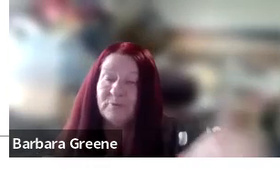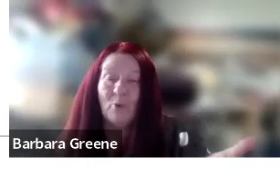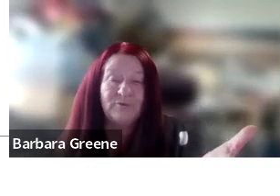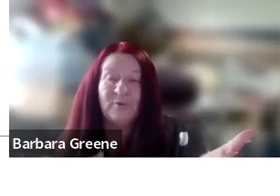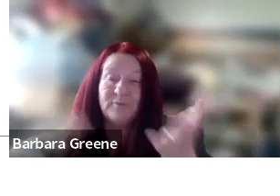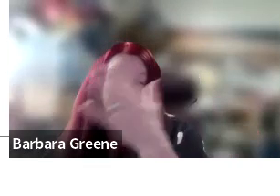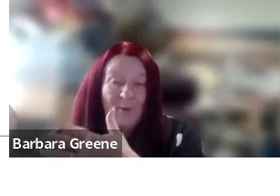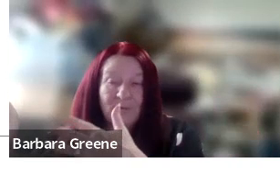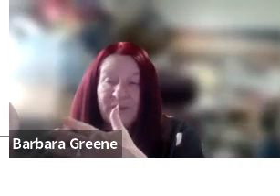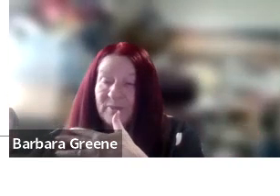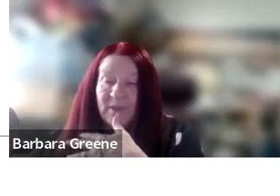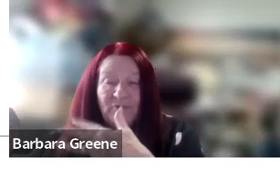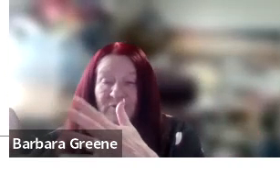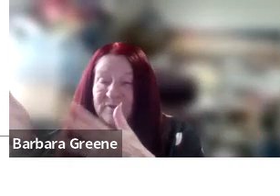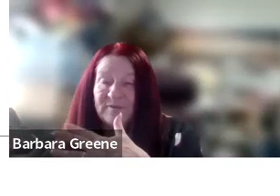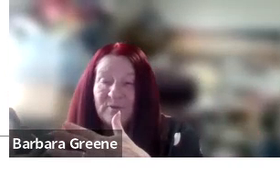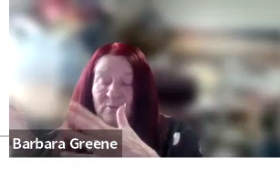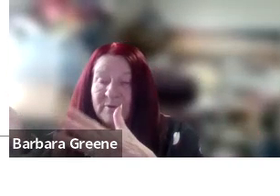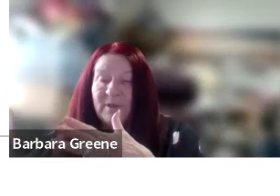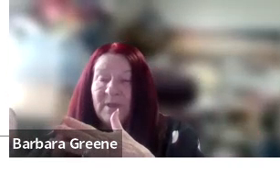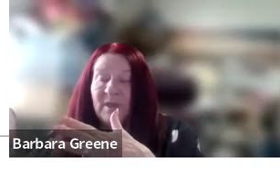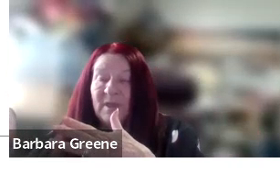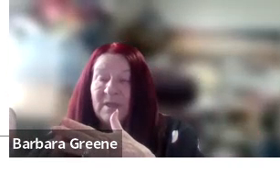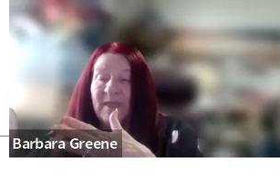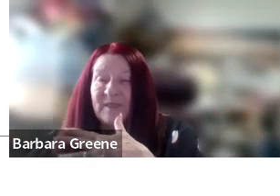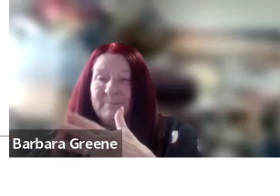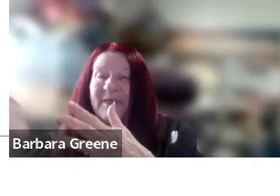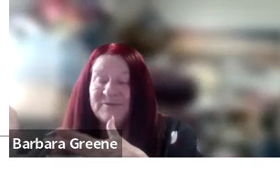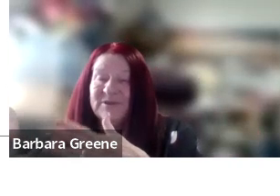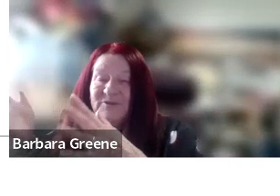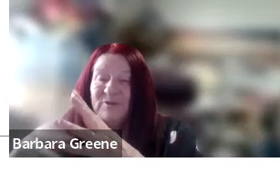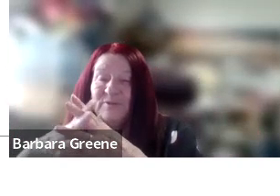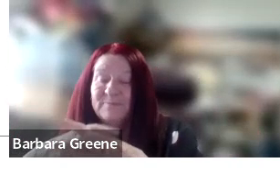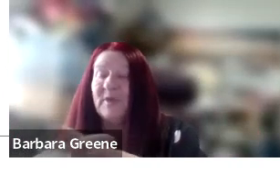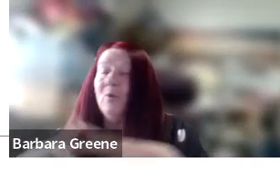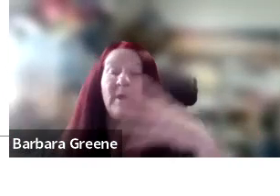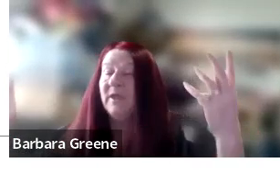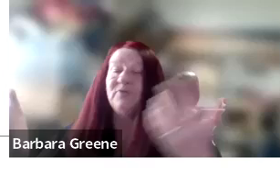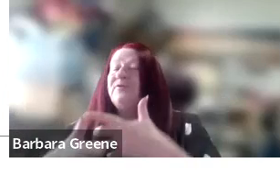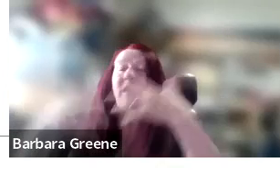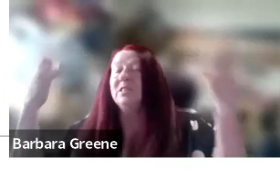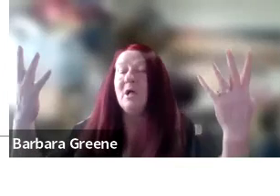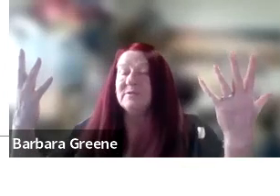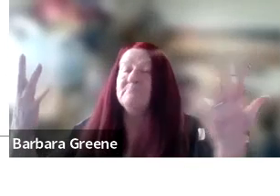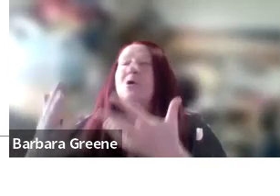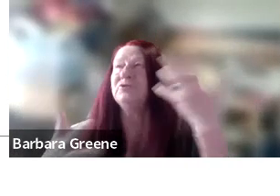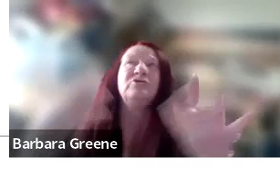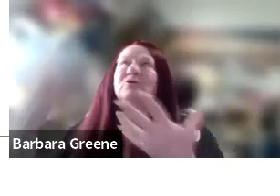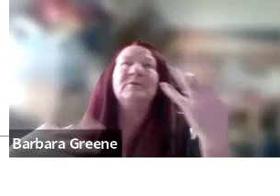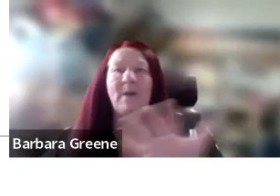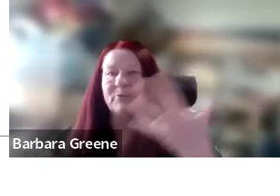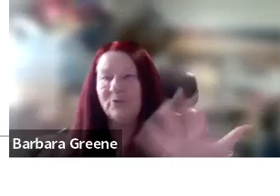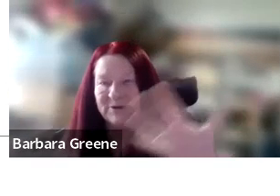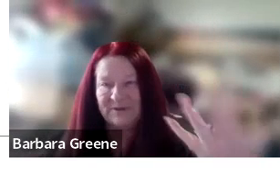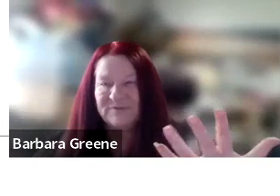transferred peer support services over to other agencies who are had the capacity to do them. So it's just unlocked a